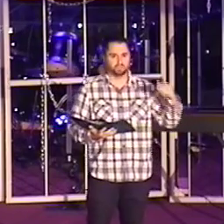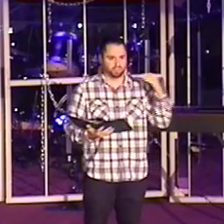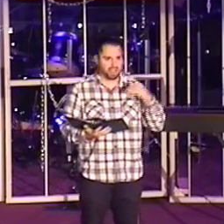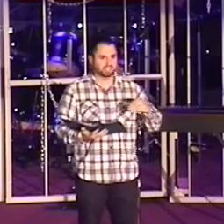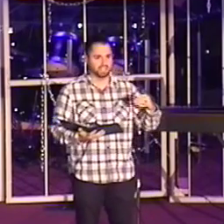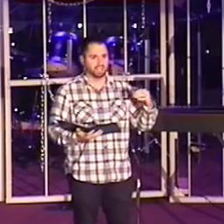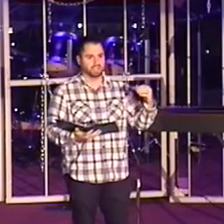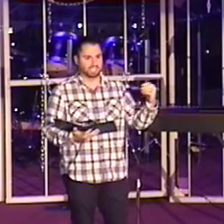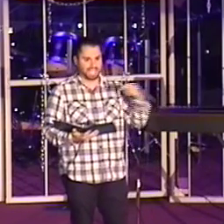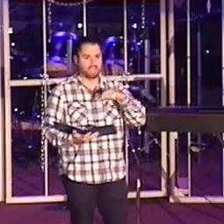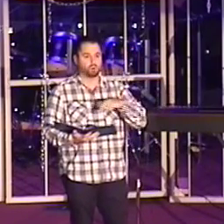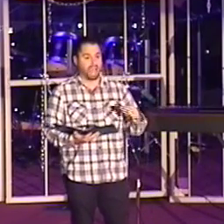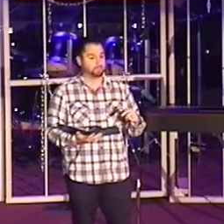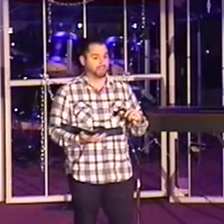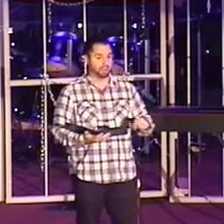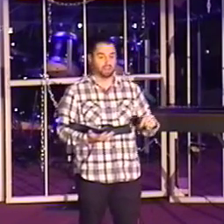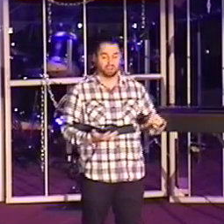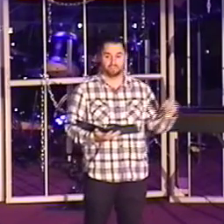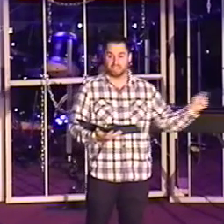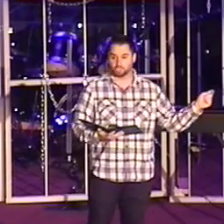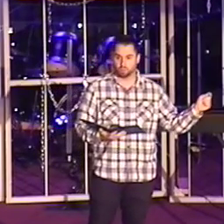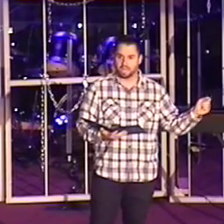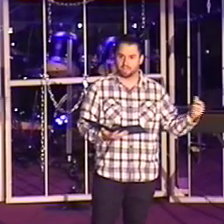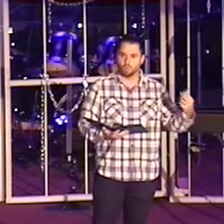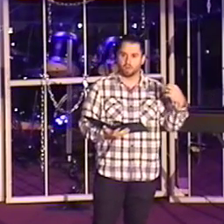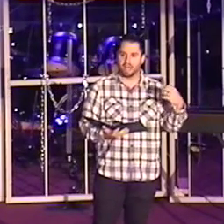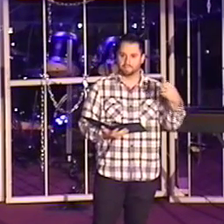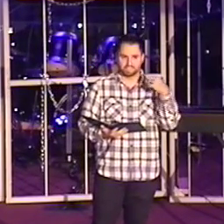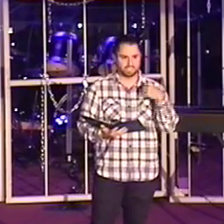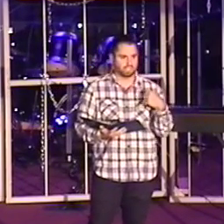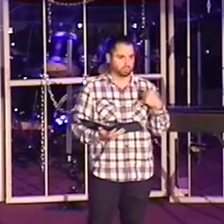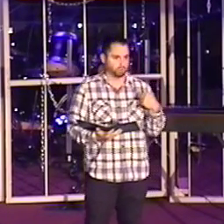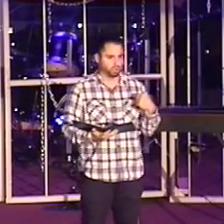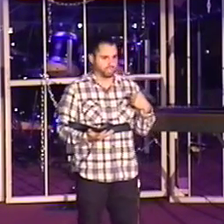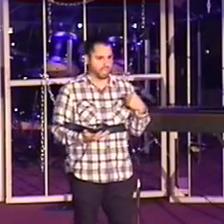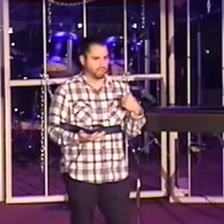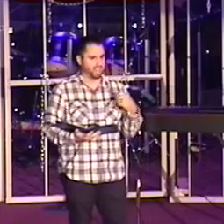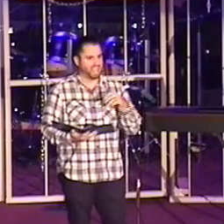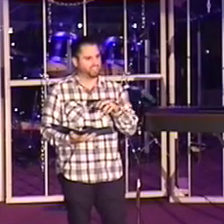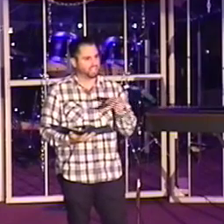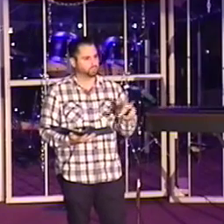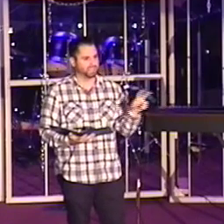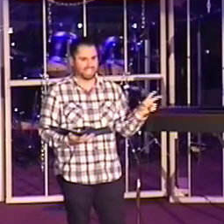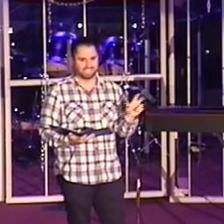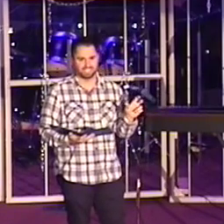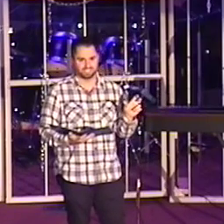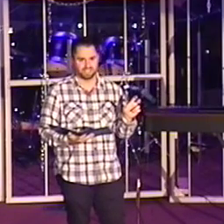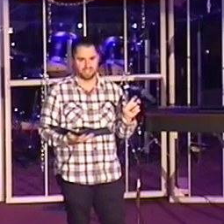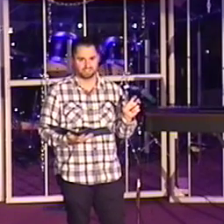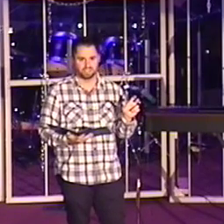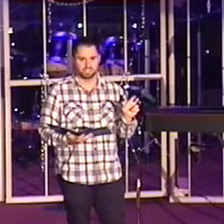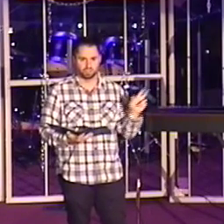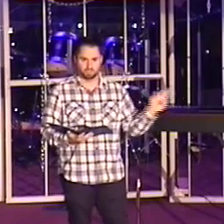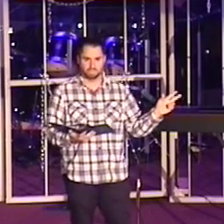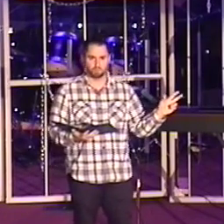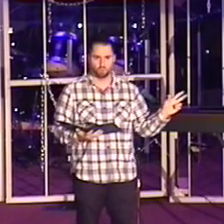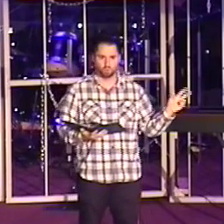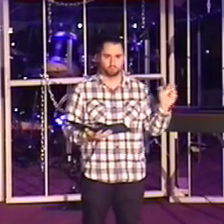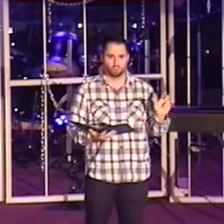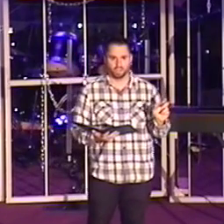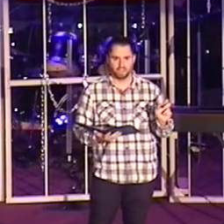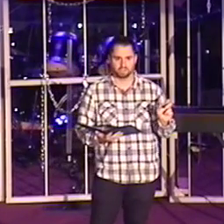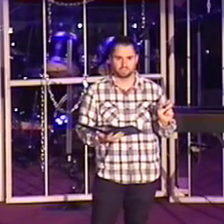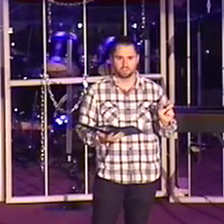you don't keep flossing, decay will happen at a faster rate. Why? Because the teeth are broken down. And that's what laziness does to the people